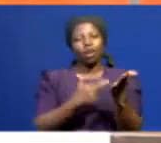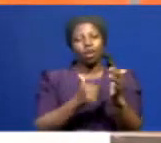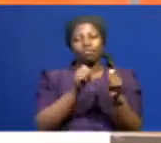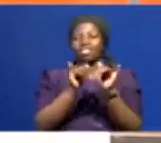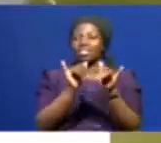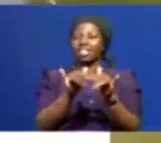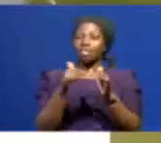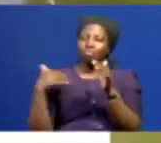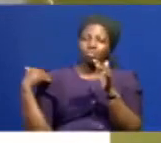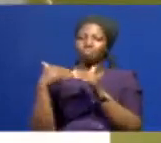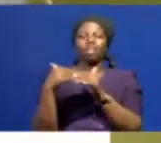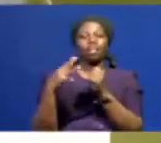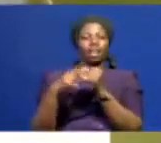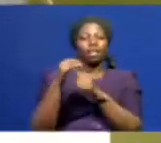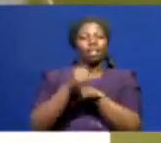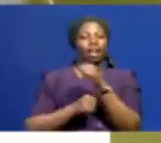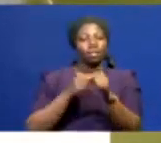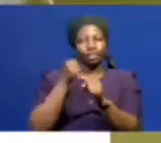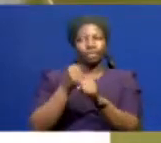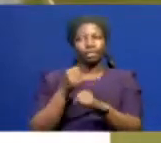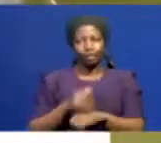9 years.